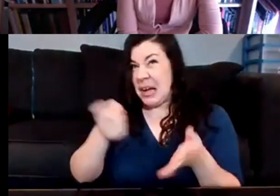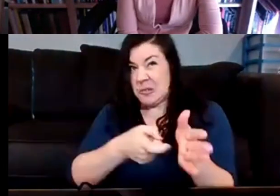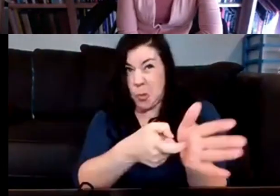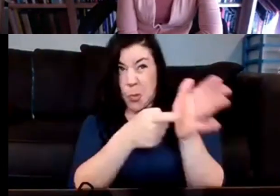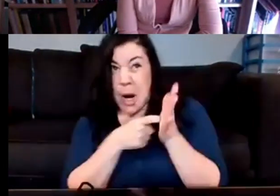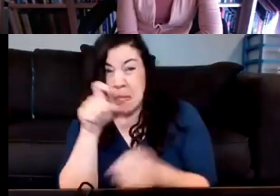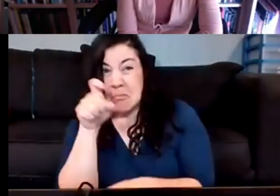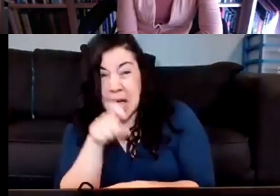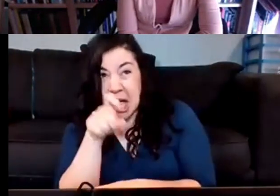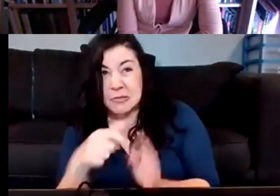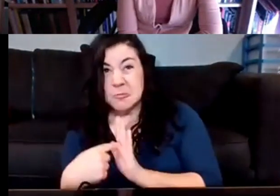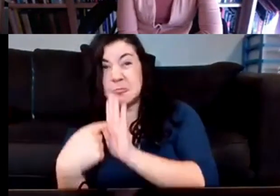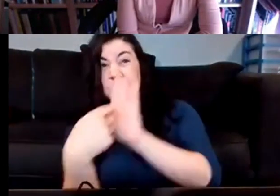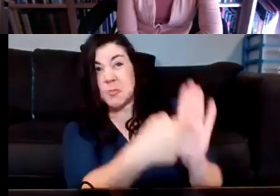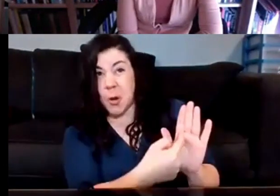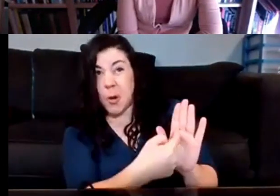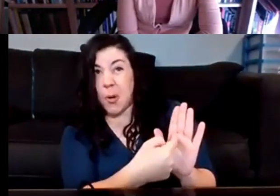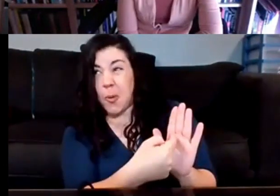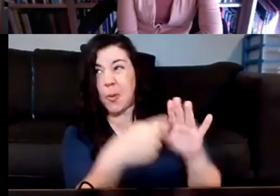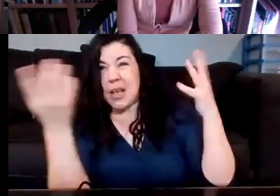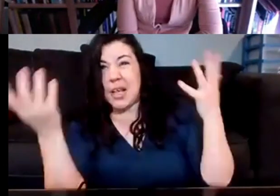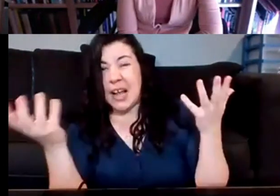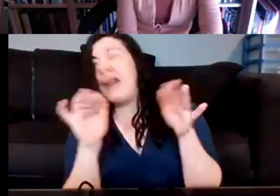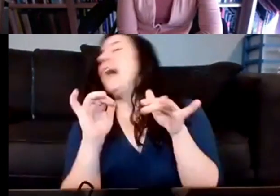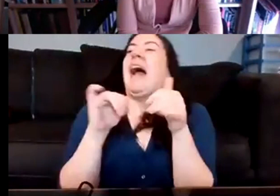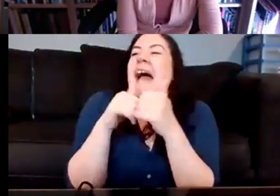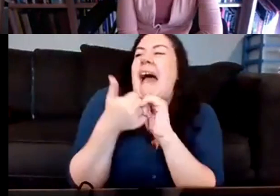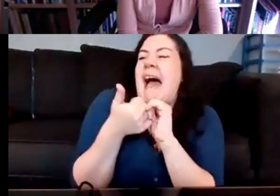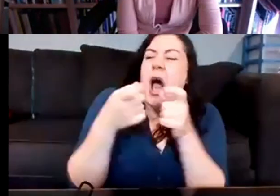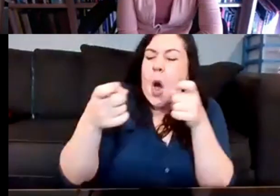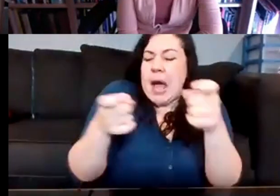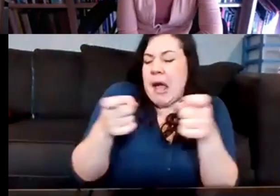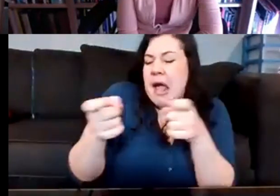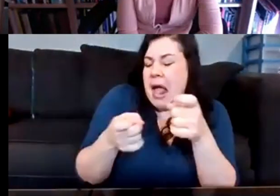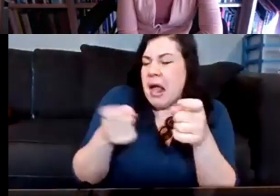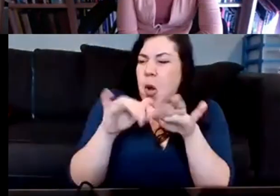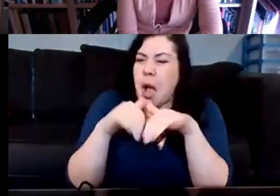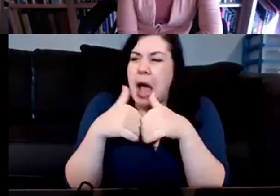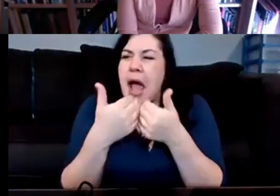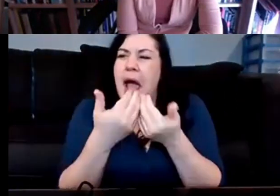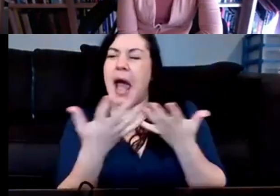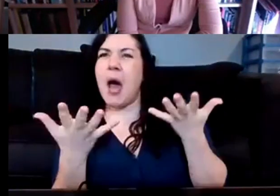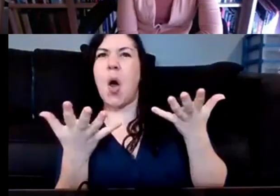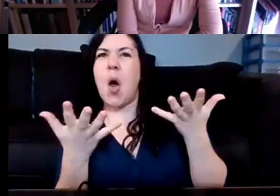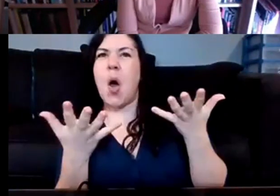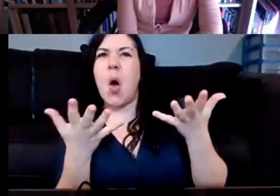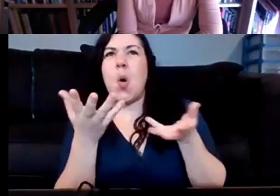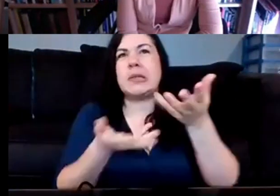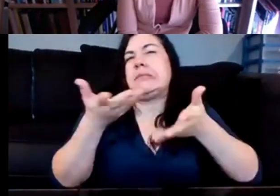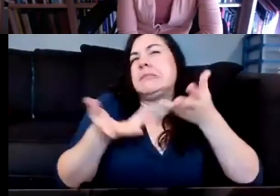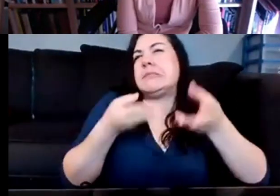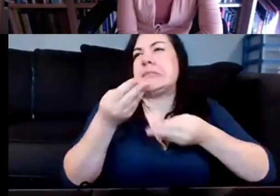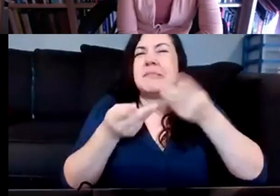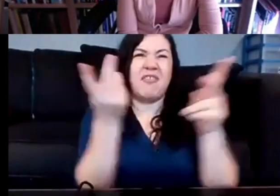way? And how so? Like, how can it be done in a way that is in